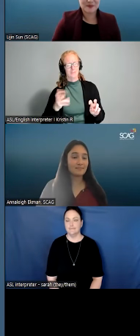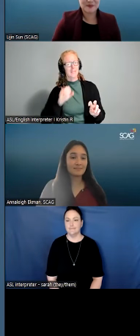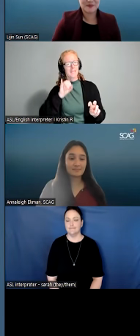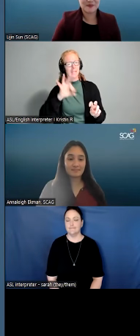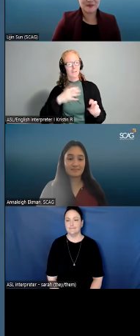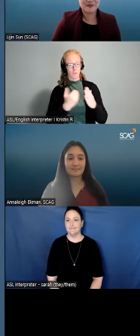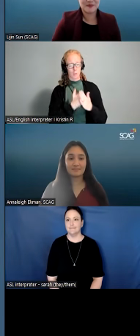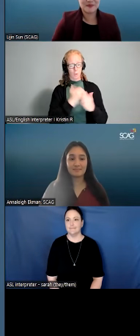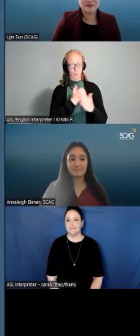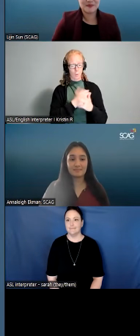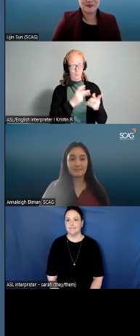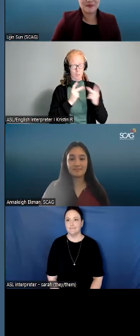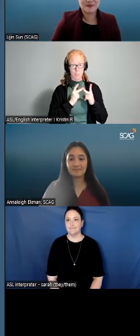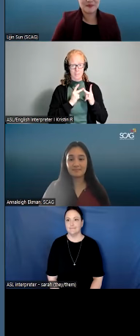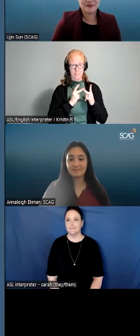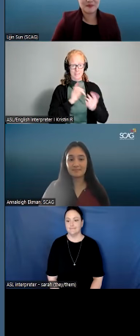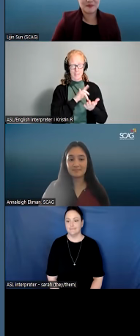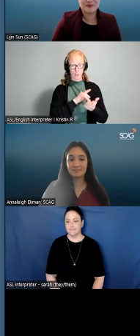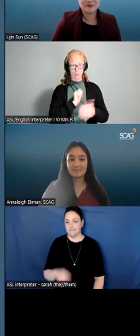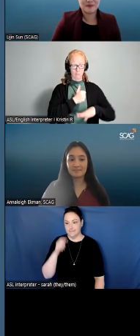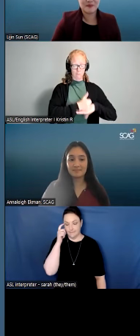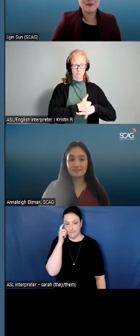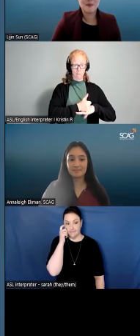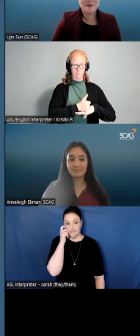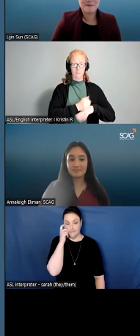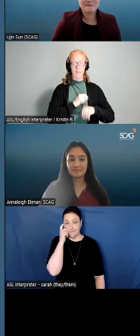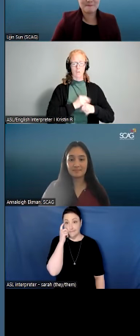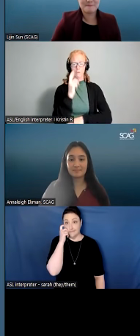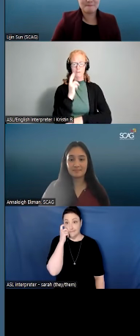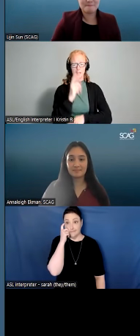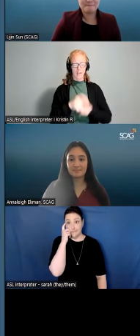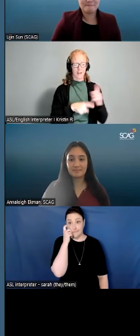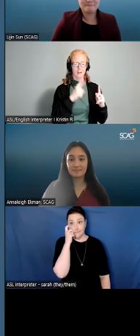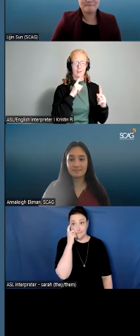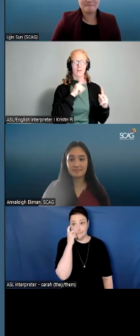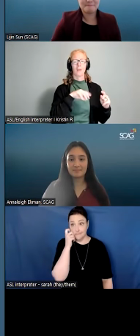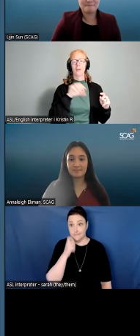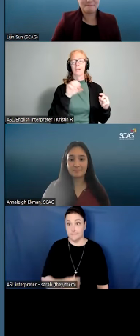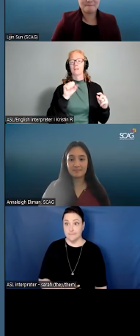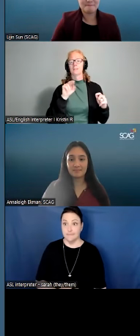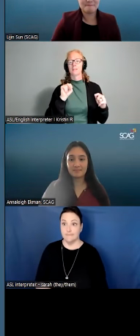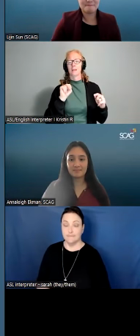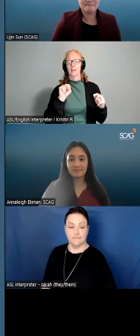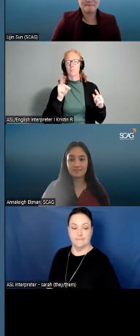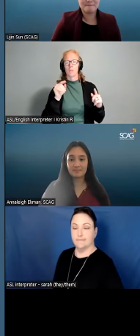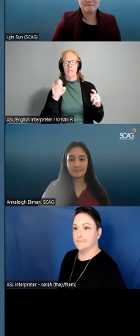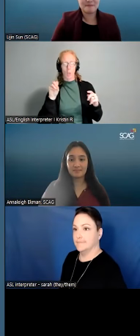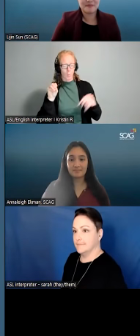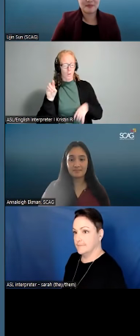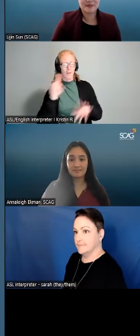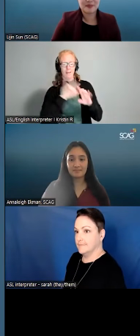the new logistics centers coming into the county of Riverside, the county of San Bernardino, by